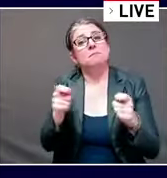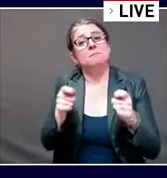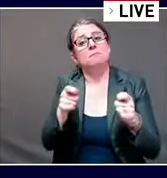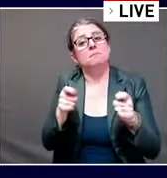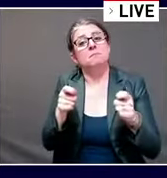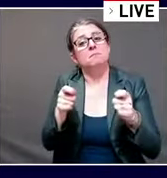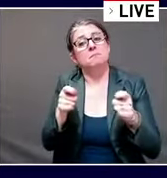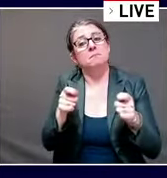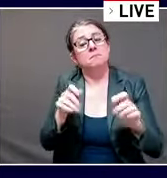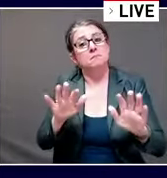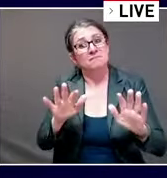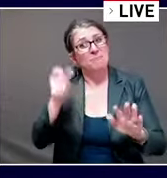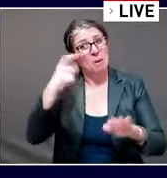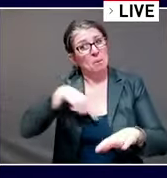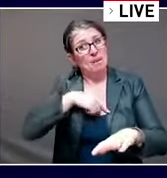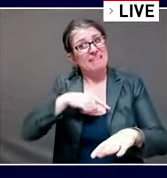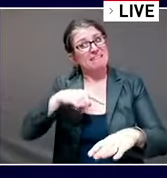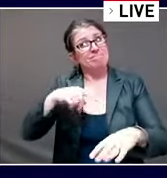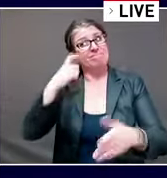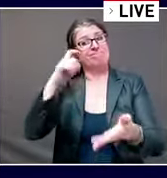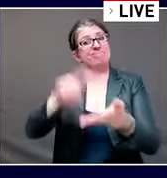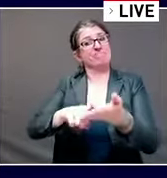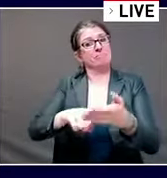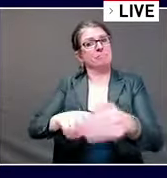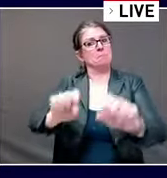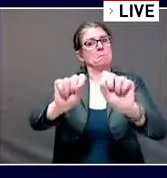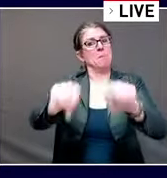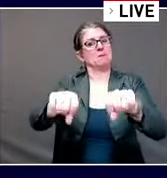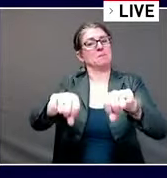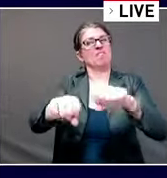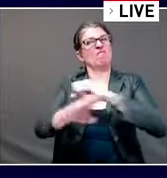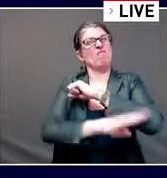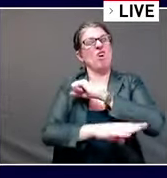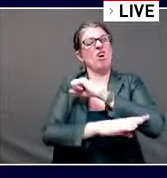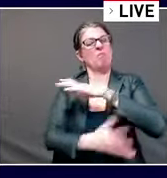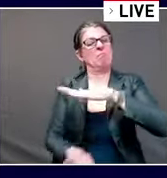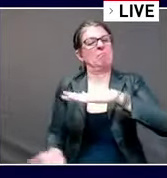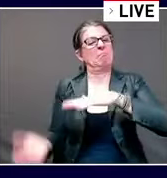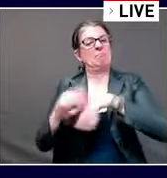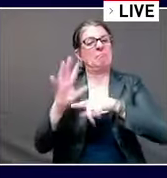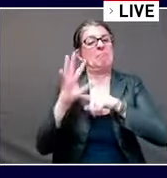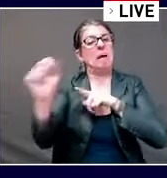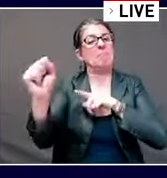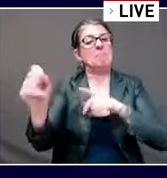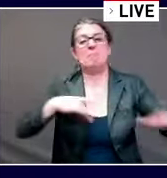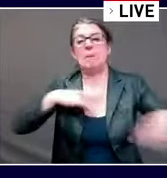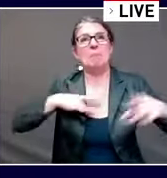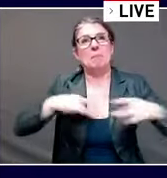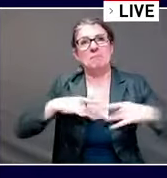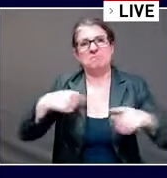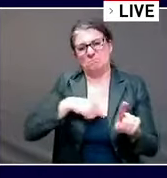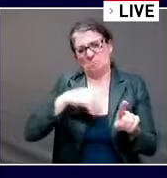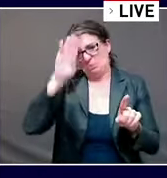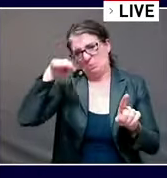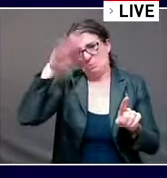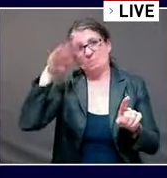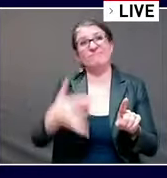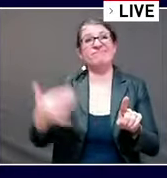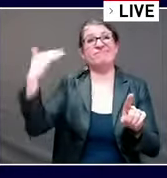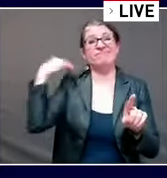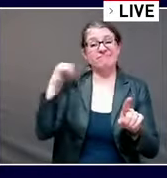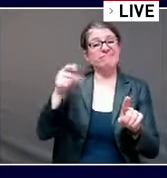respiratory virus, the fall would be bad. We saw this coming back in April. And so we've been stockpiling.